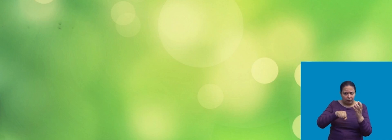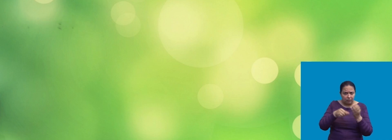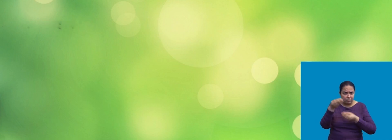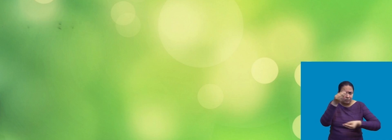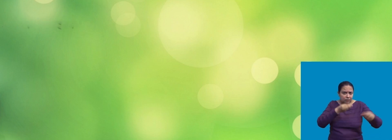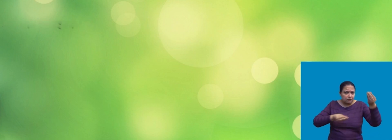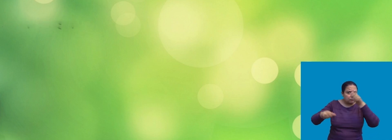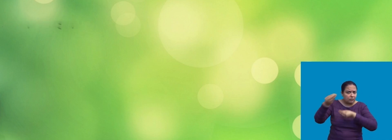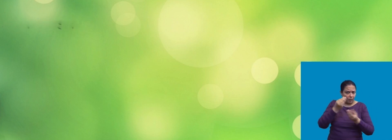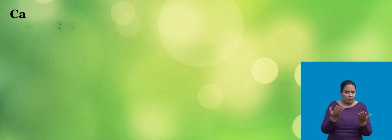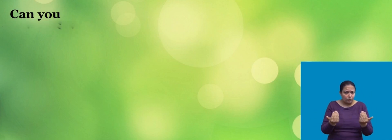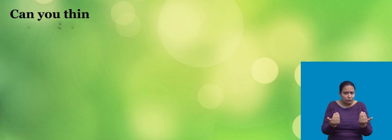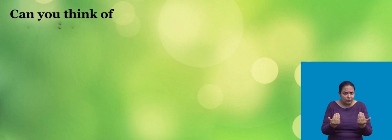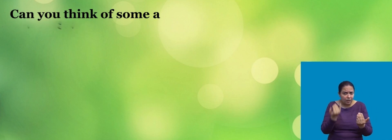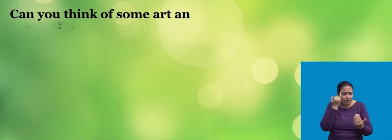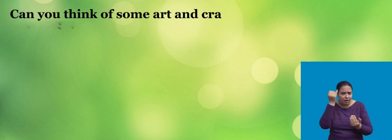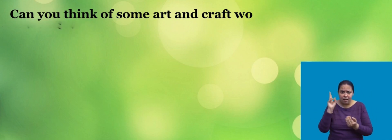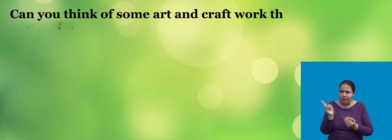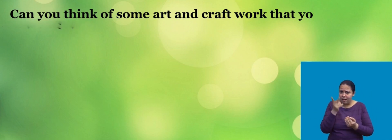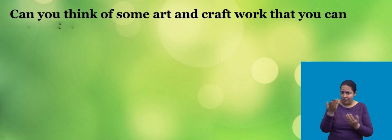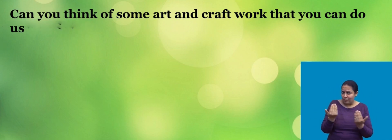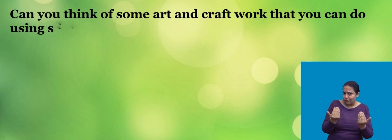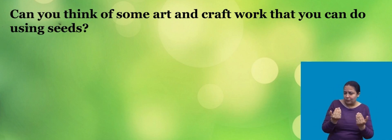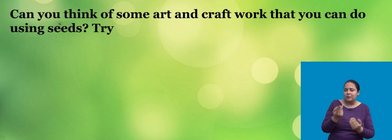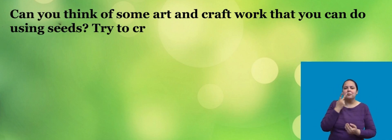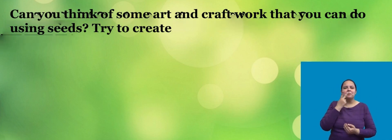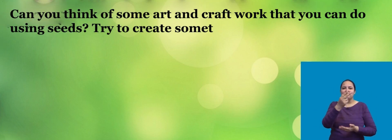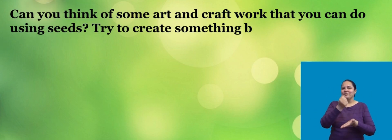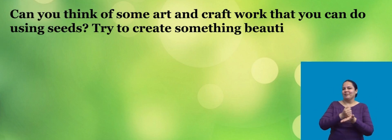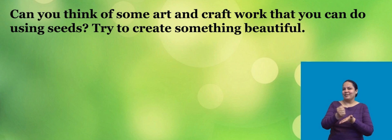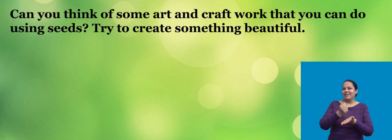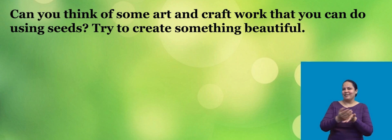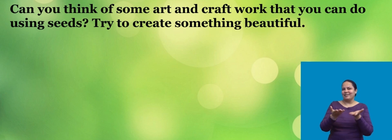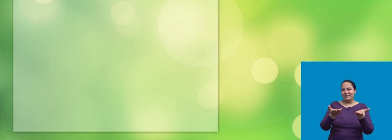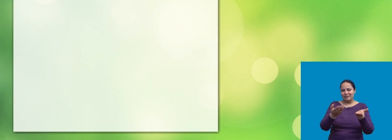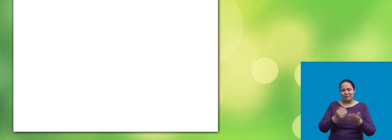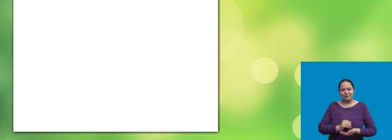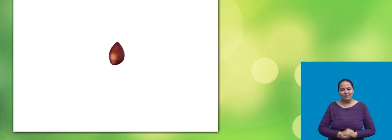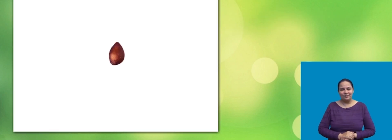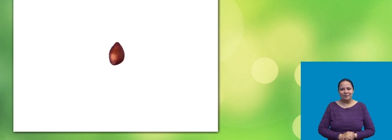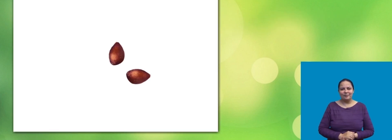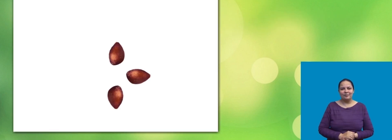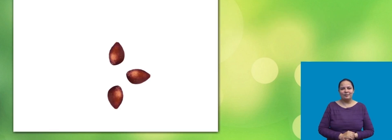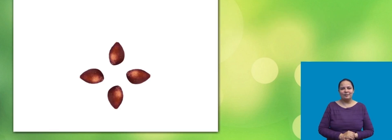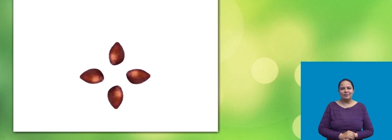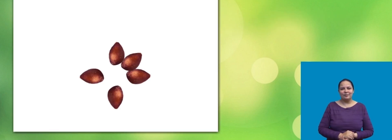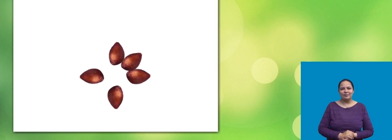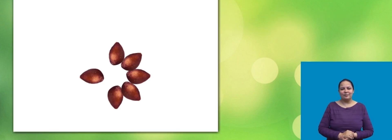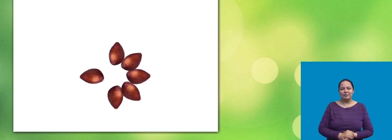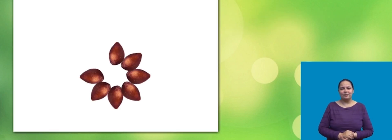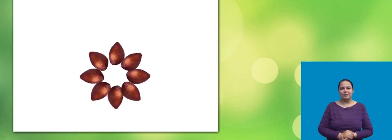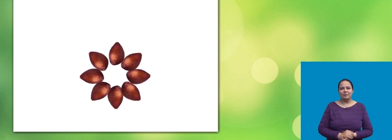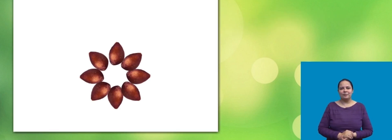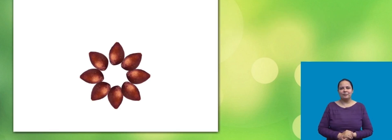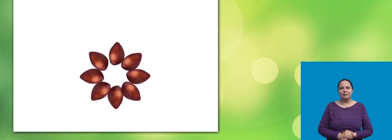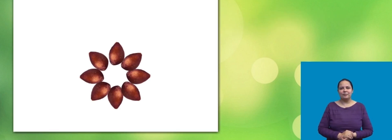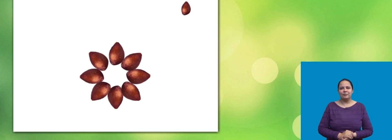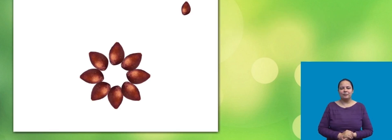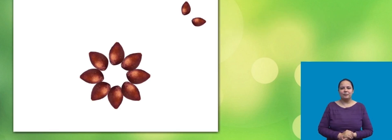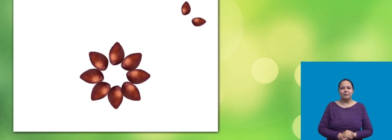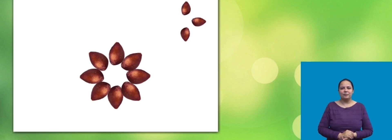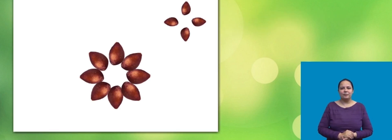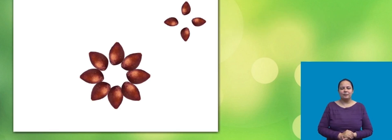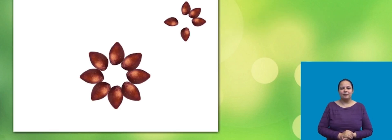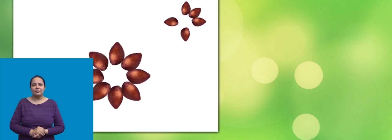Can you think of some art and craft work that you can do using these seeds? Try to create something beautiful.